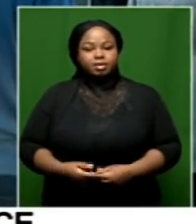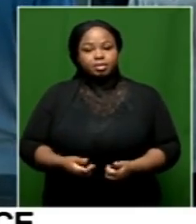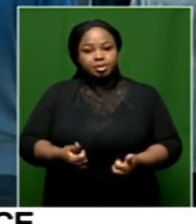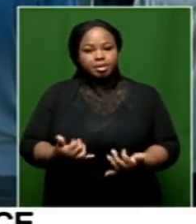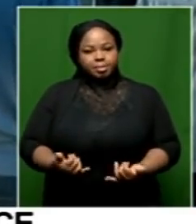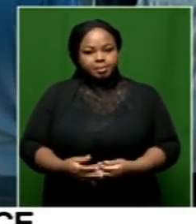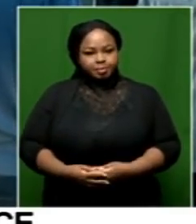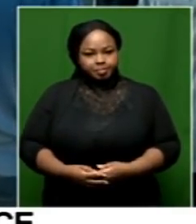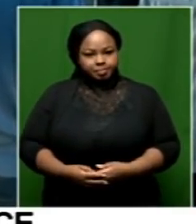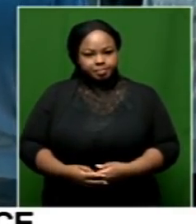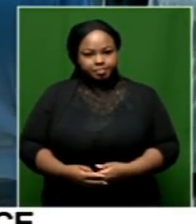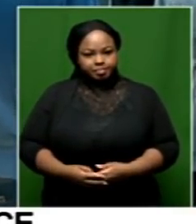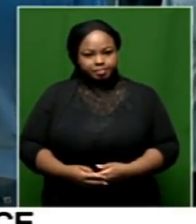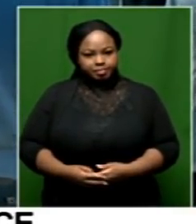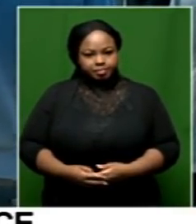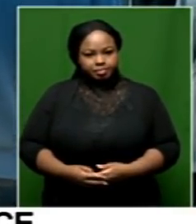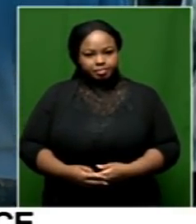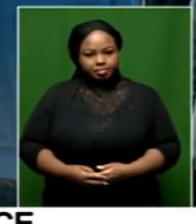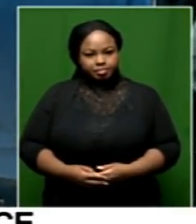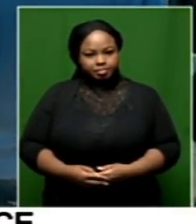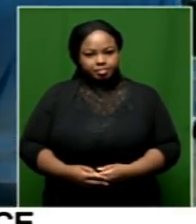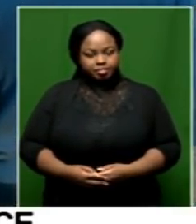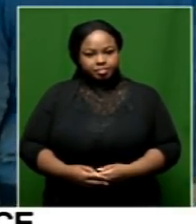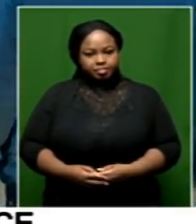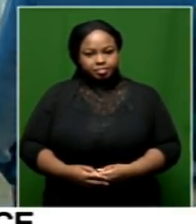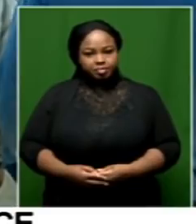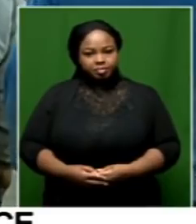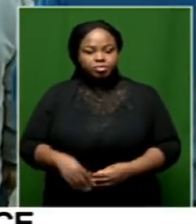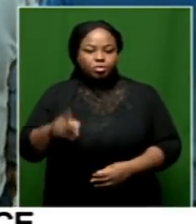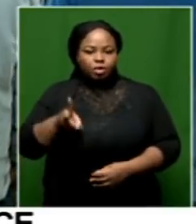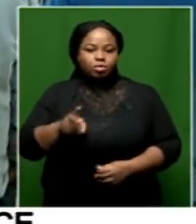to you in studio as we go on to monitor the situation on the ground.